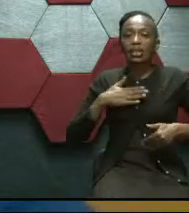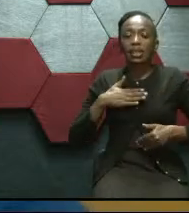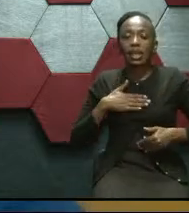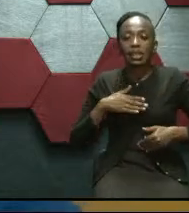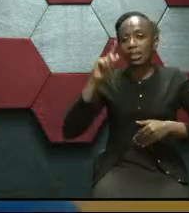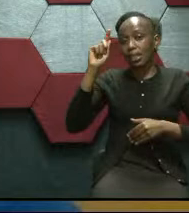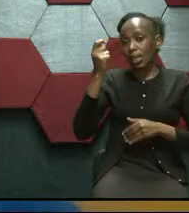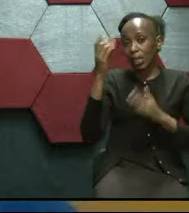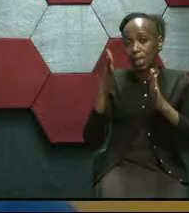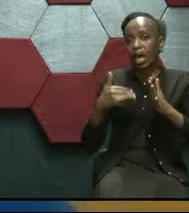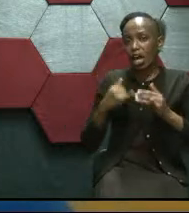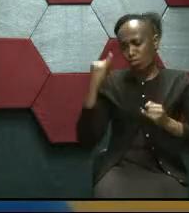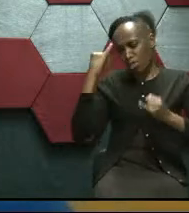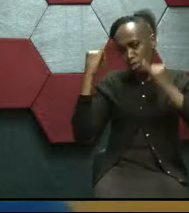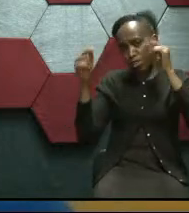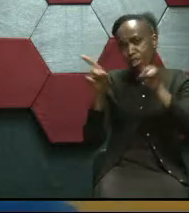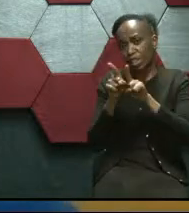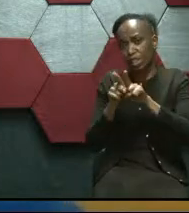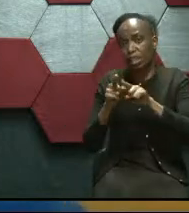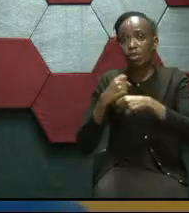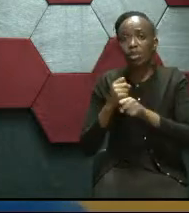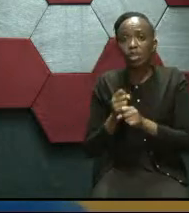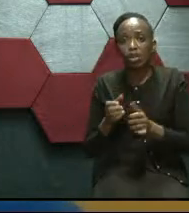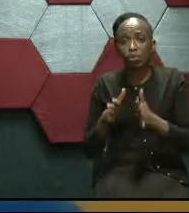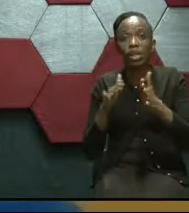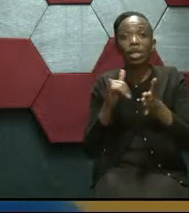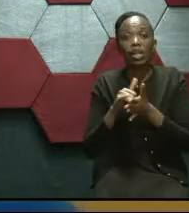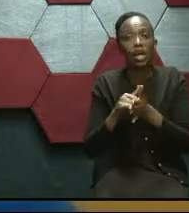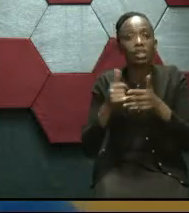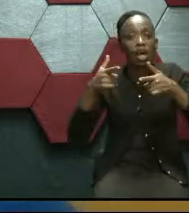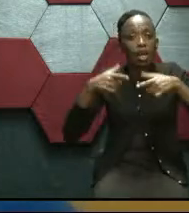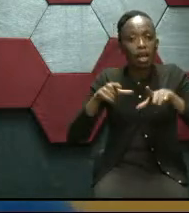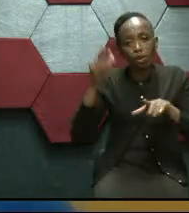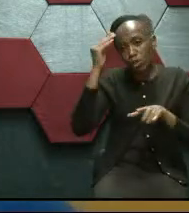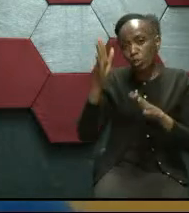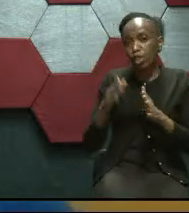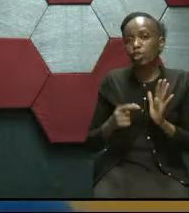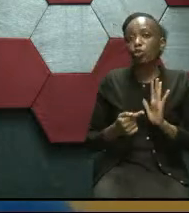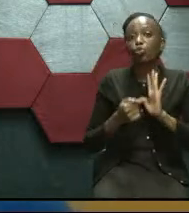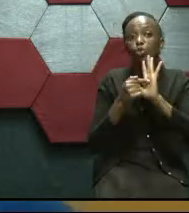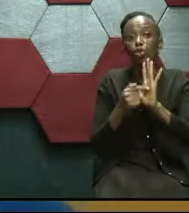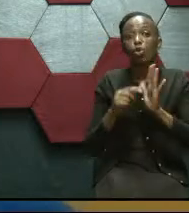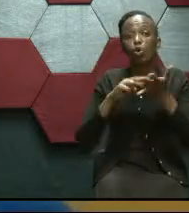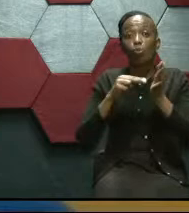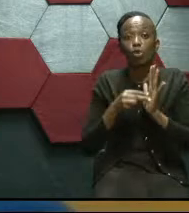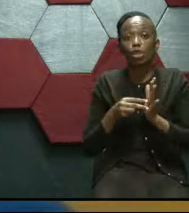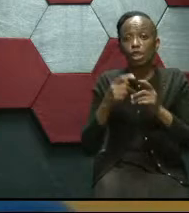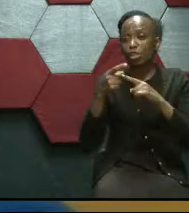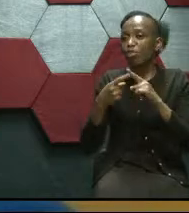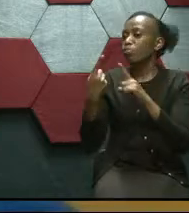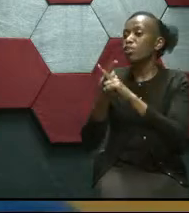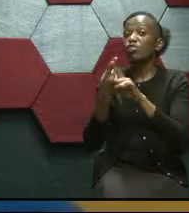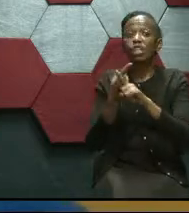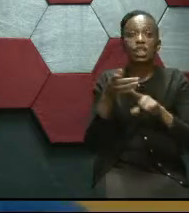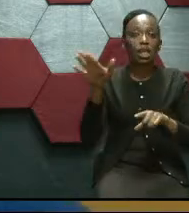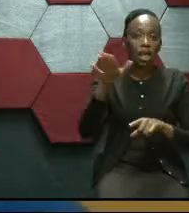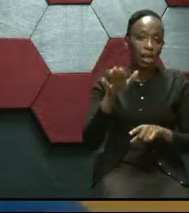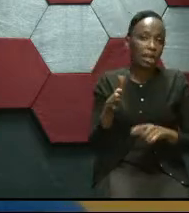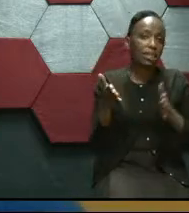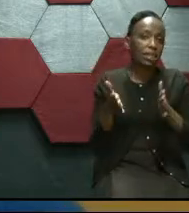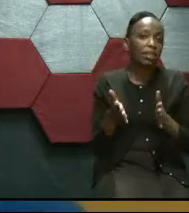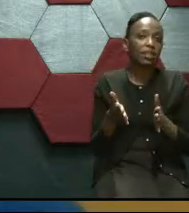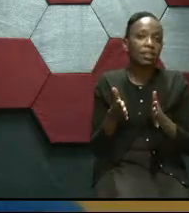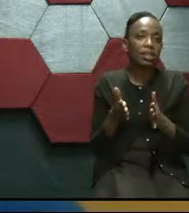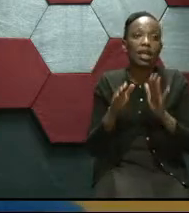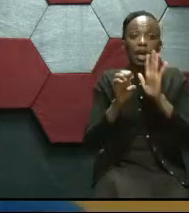have innovated and devised a mechanism that allows students to exhibit their projects from wherever they are. This is